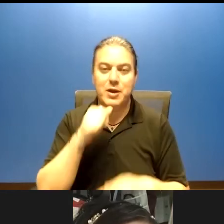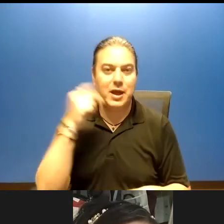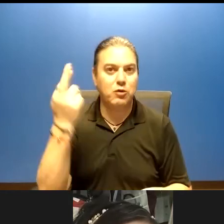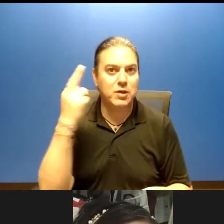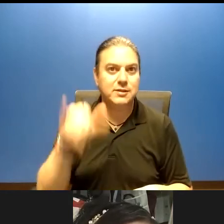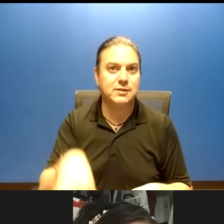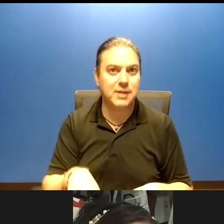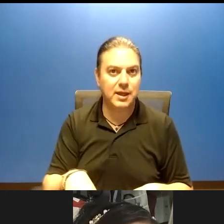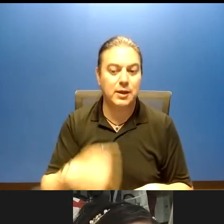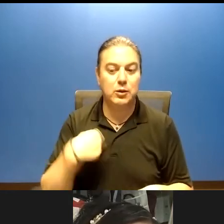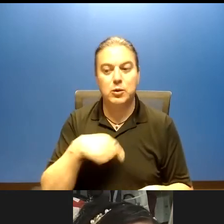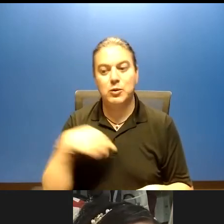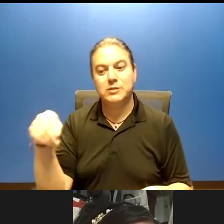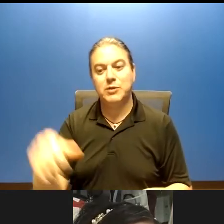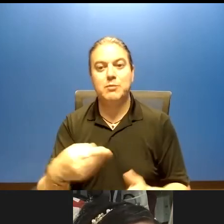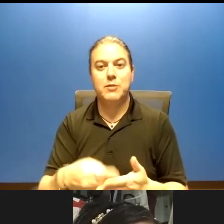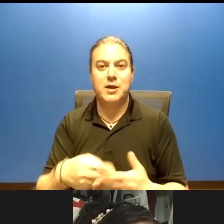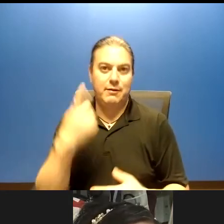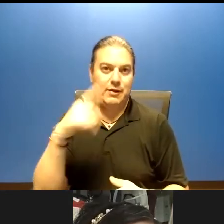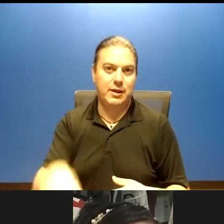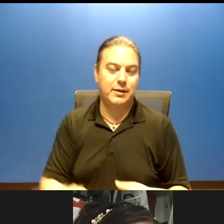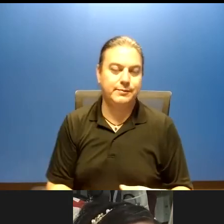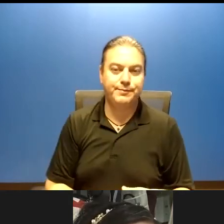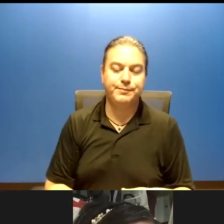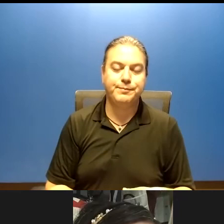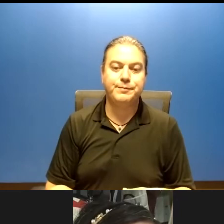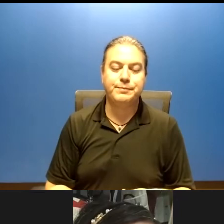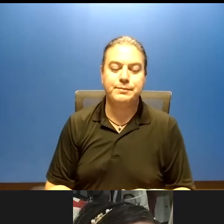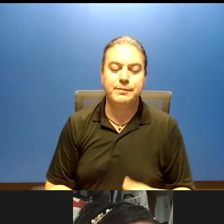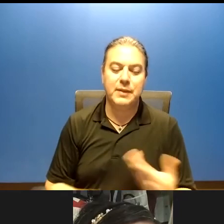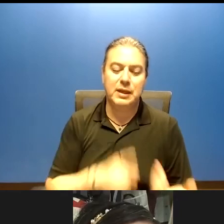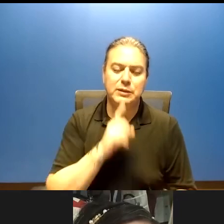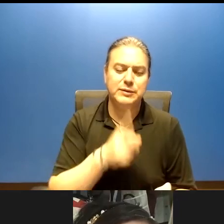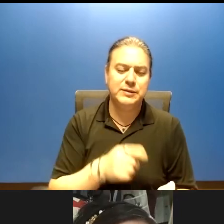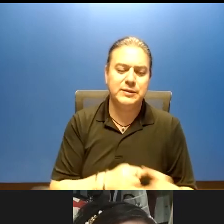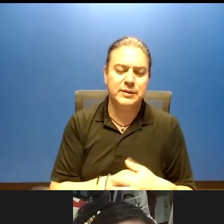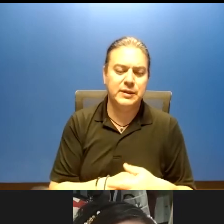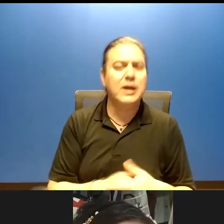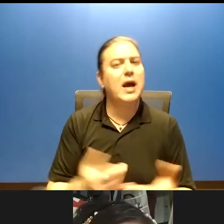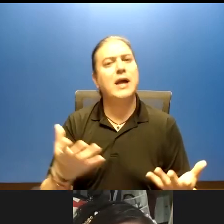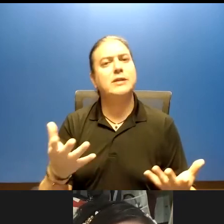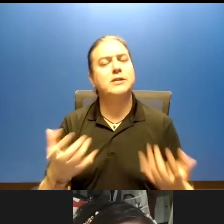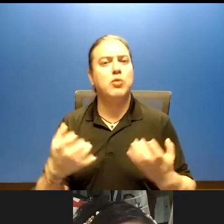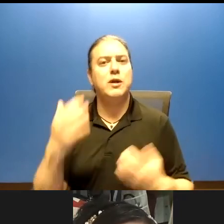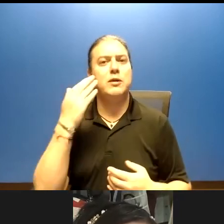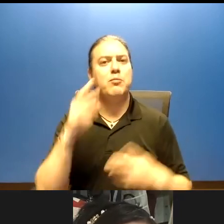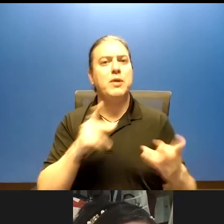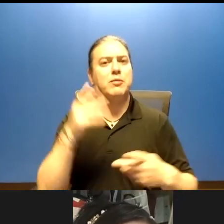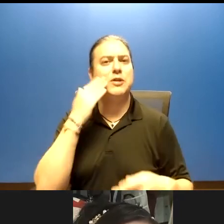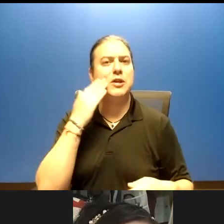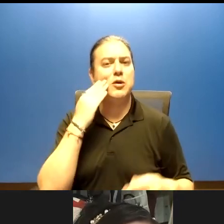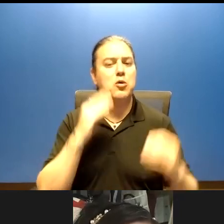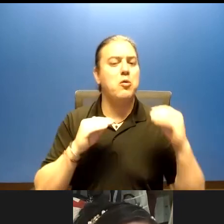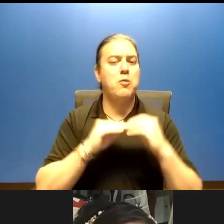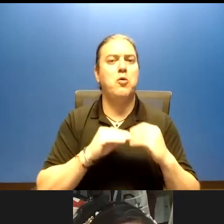on. So for the most part, yeah, I would just like people to know a little bit more about these things, because then